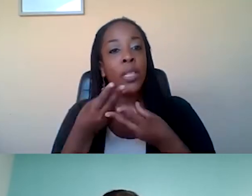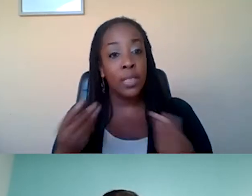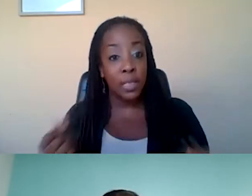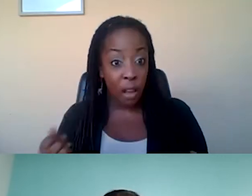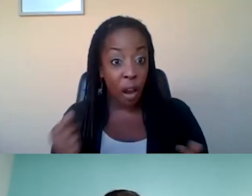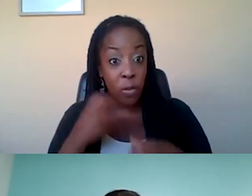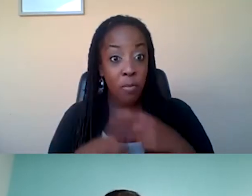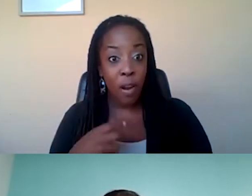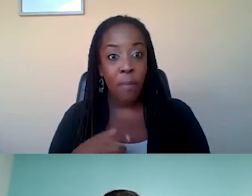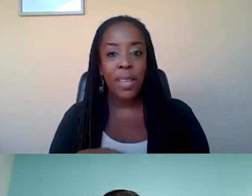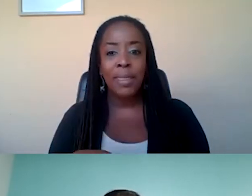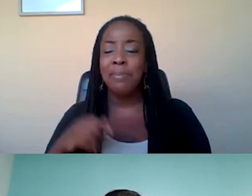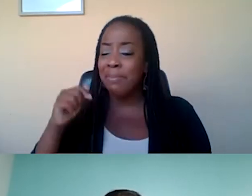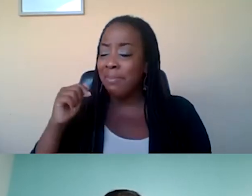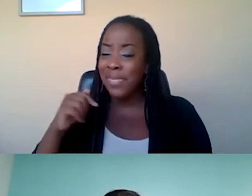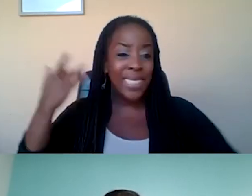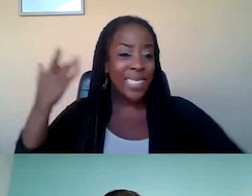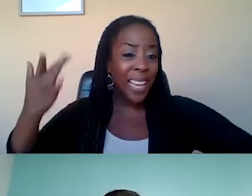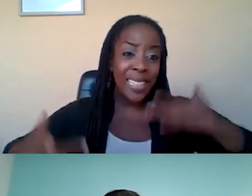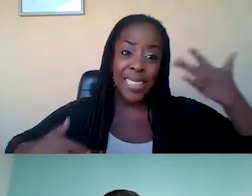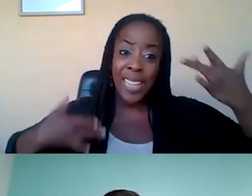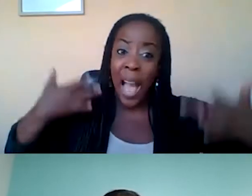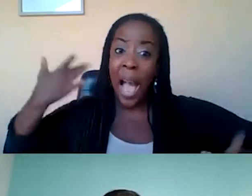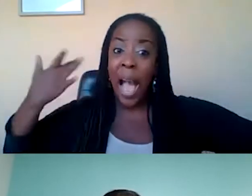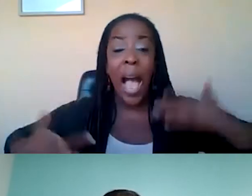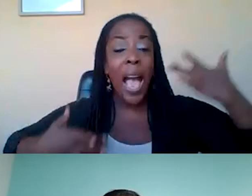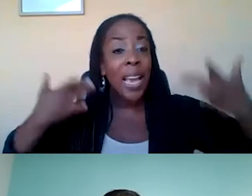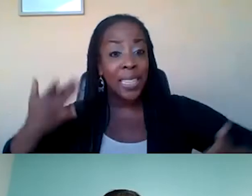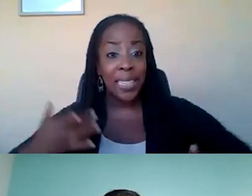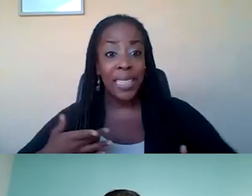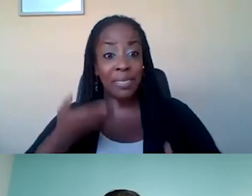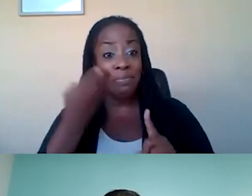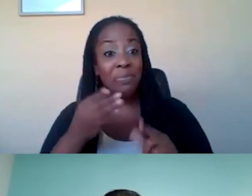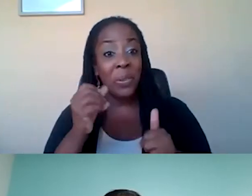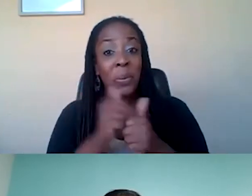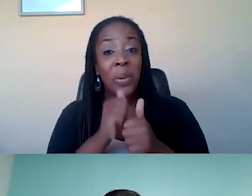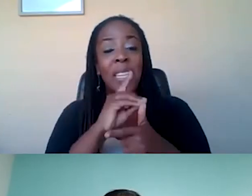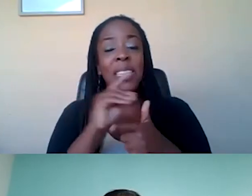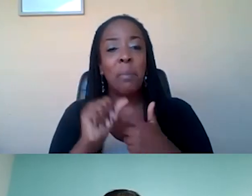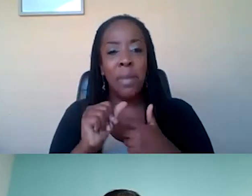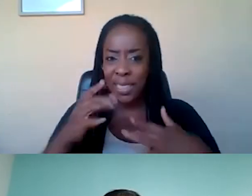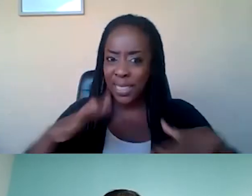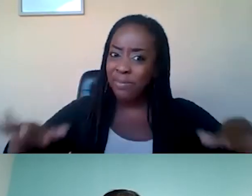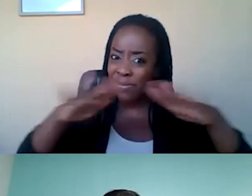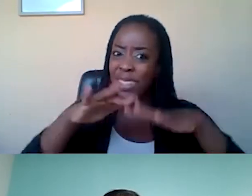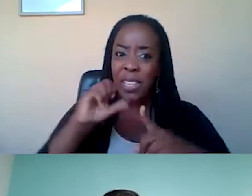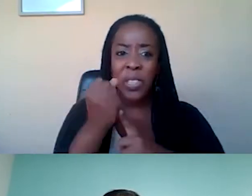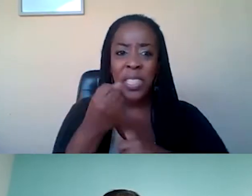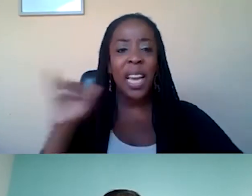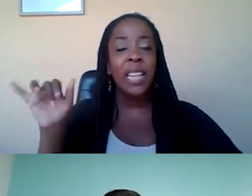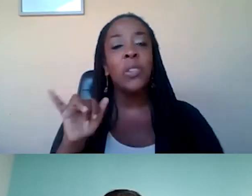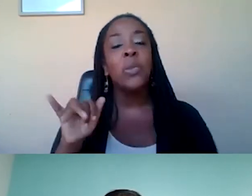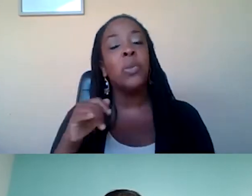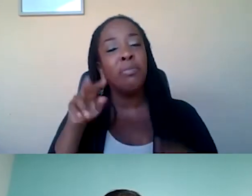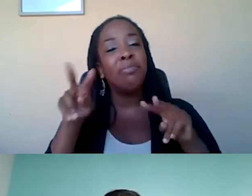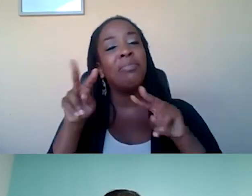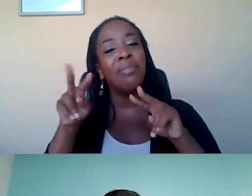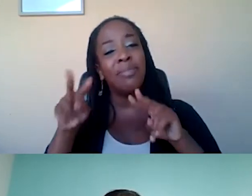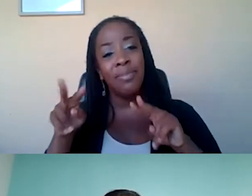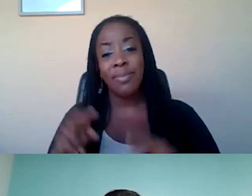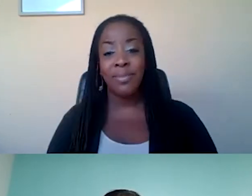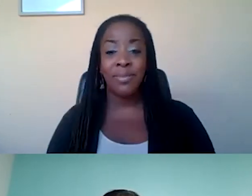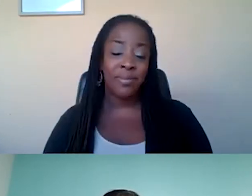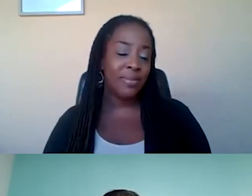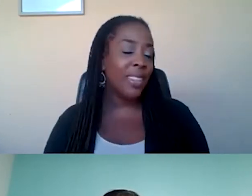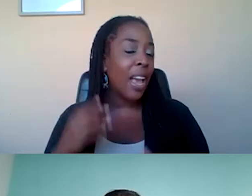persons with disabilities and this society, and we look forward to the implementation of it. I'm sure